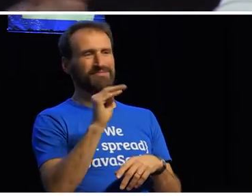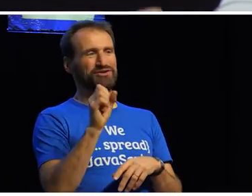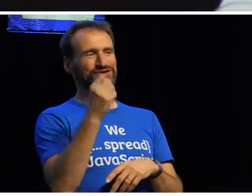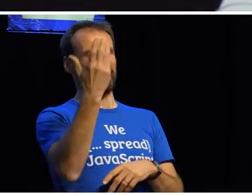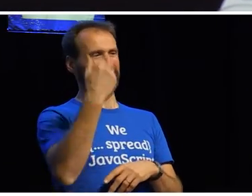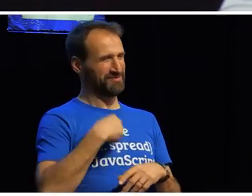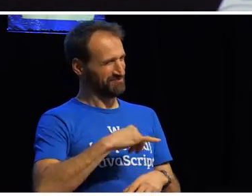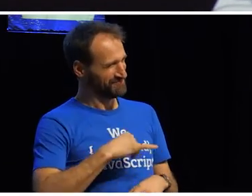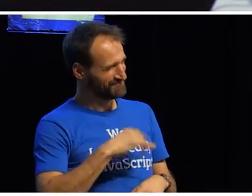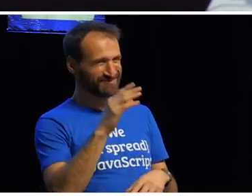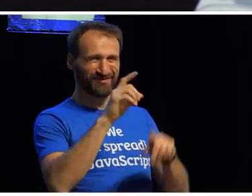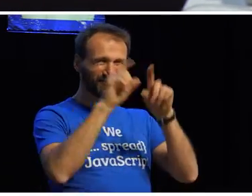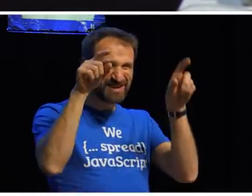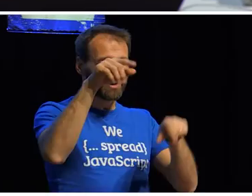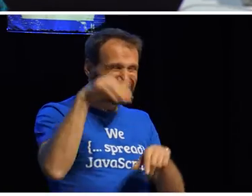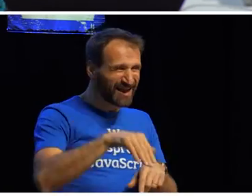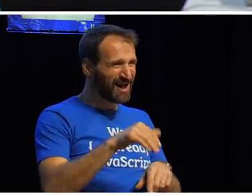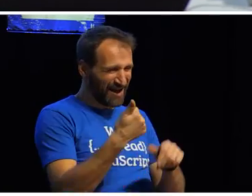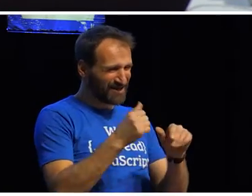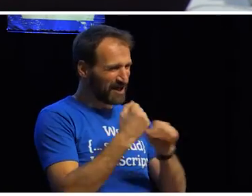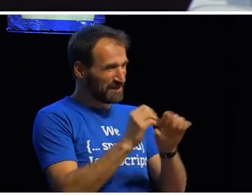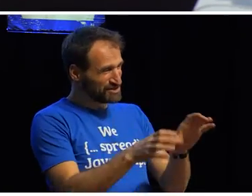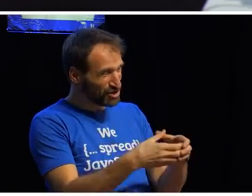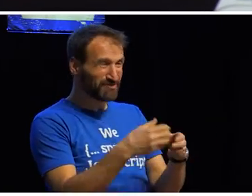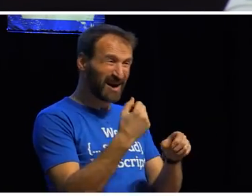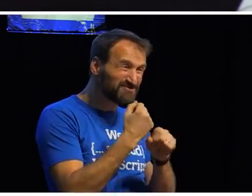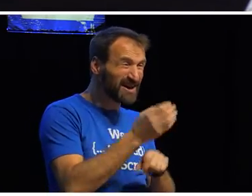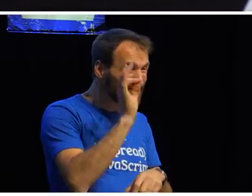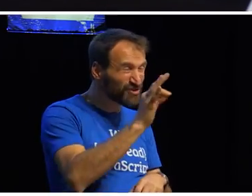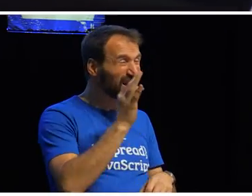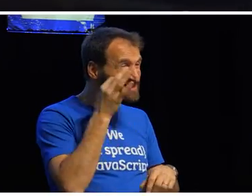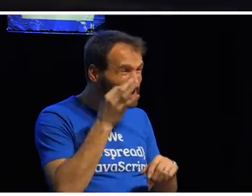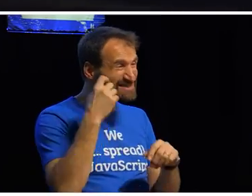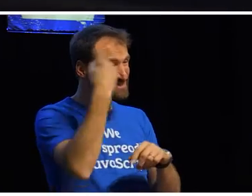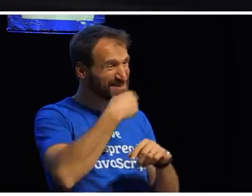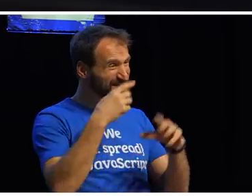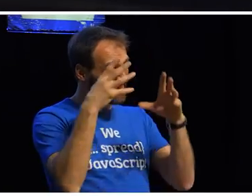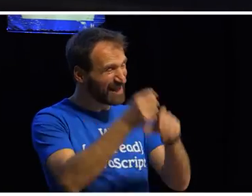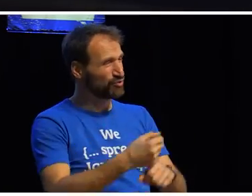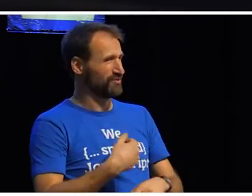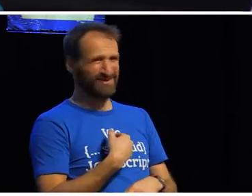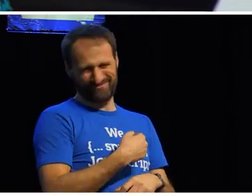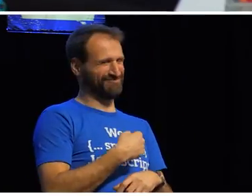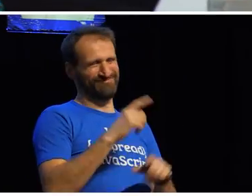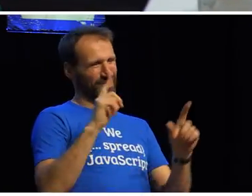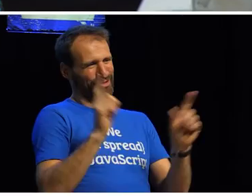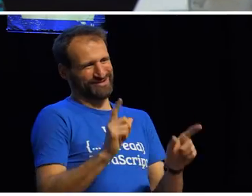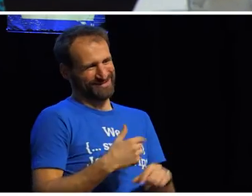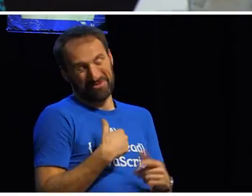has a people, group of people working on this kind of stuff, you know, just finding cats and photos. I thought it's pretty cool.